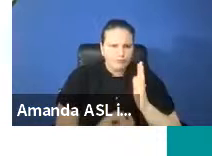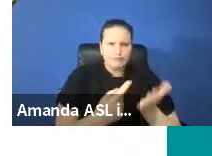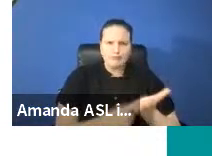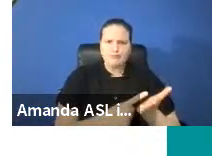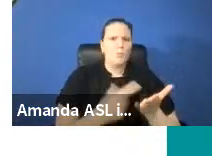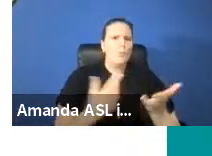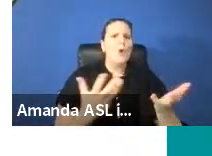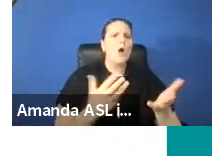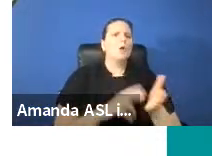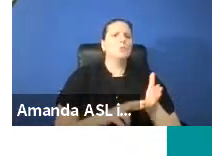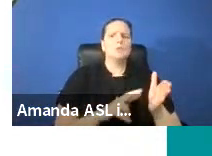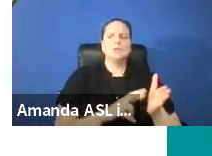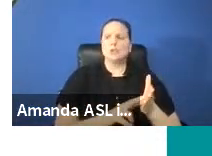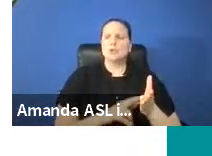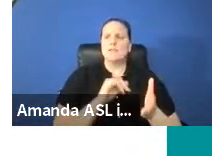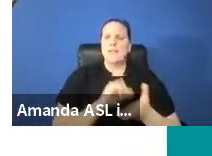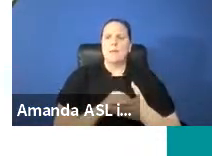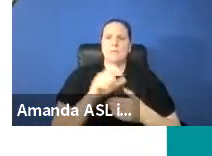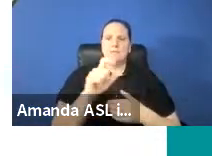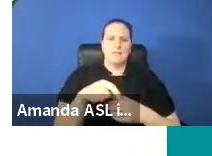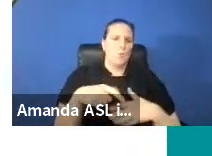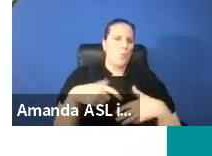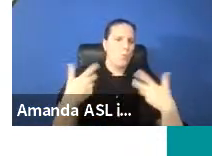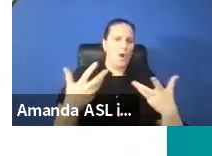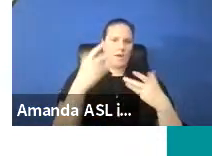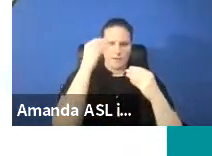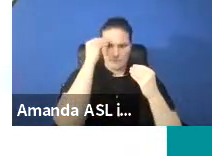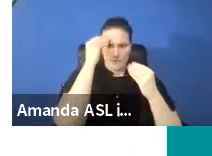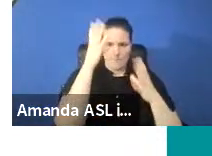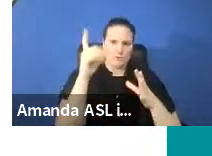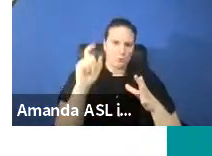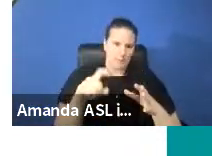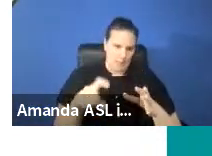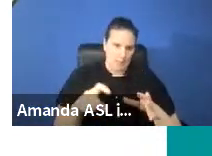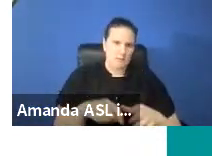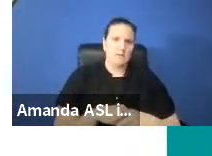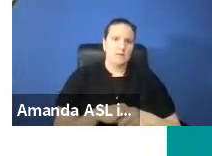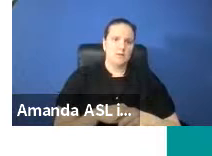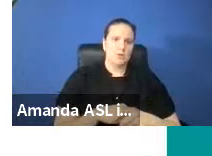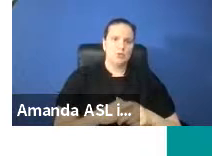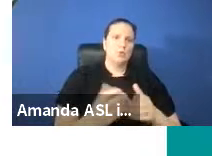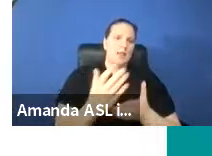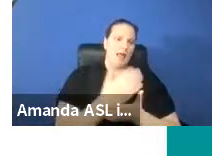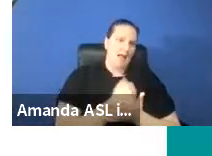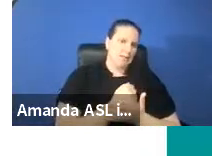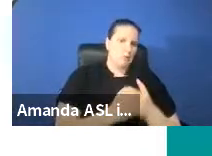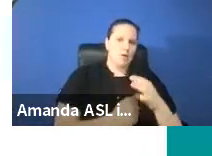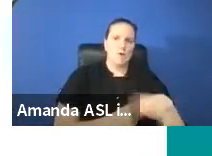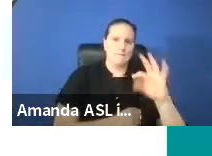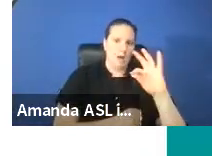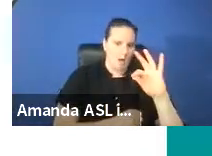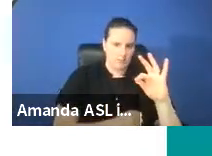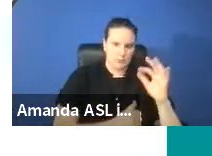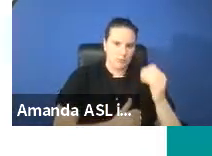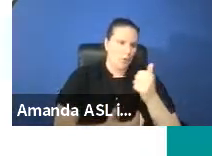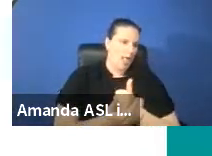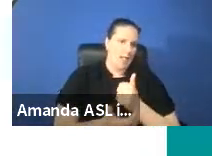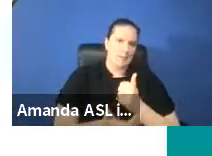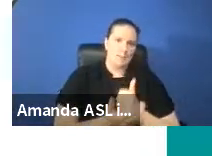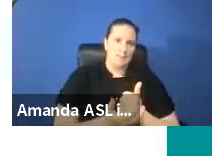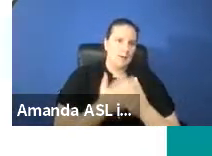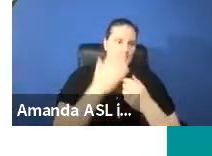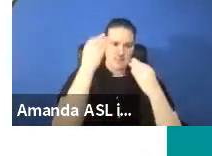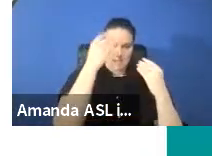research that we need, what information do we need to collect or to find to help us